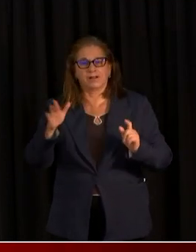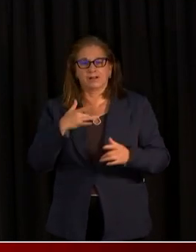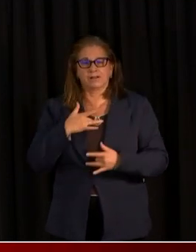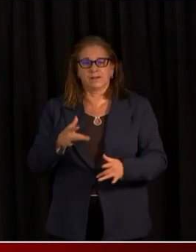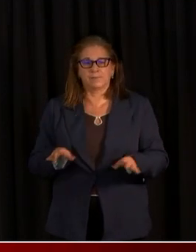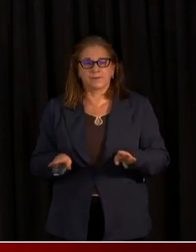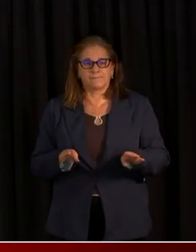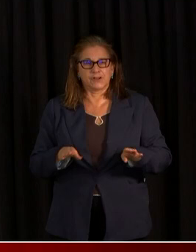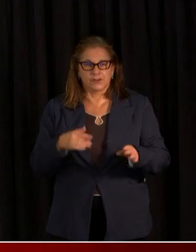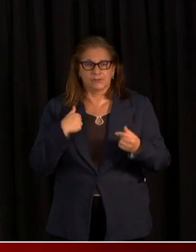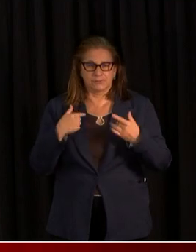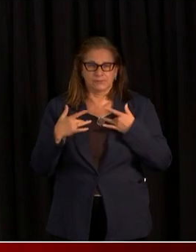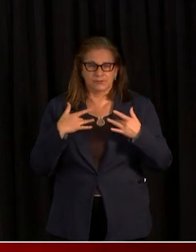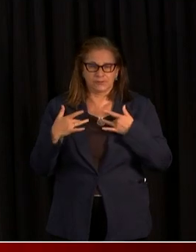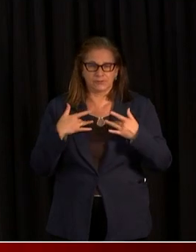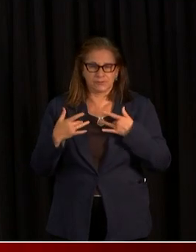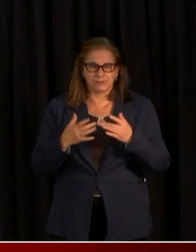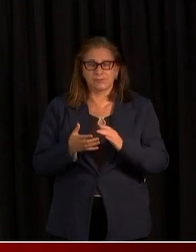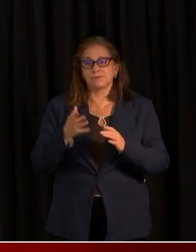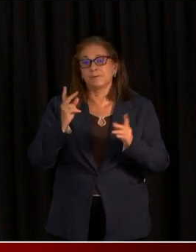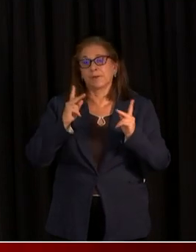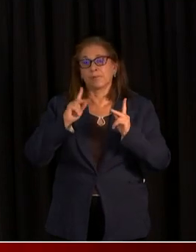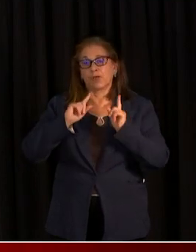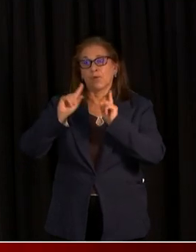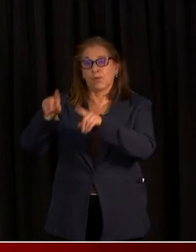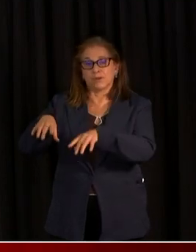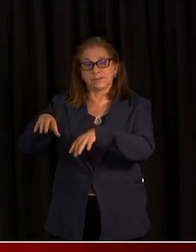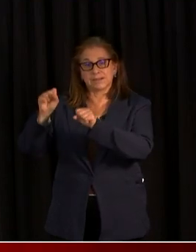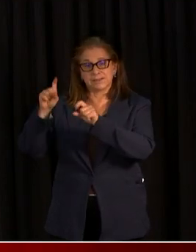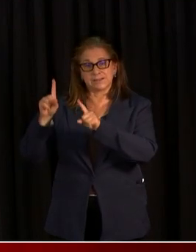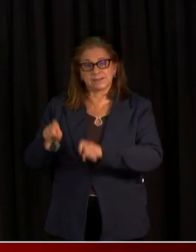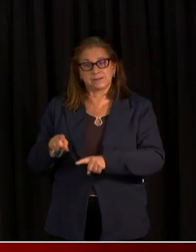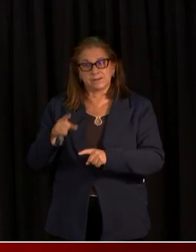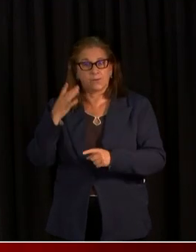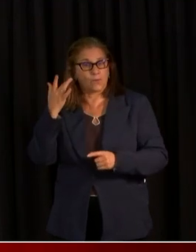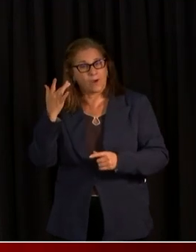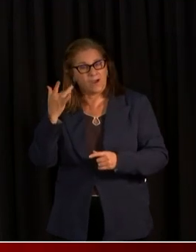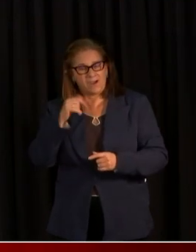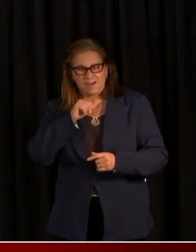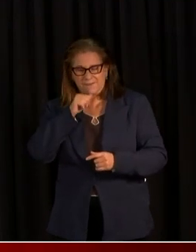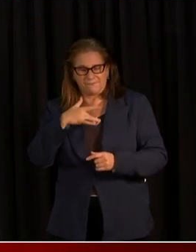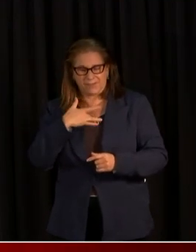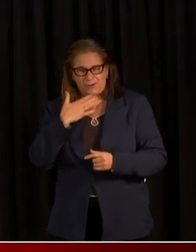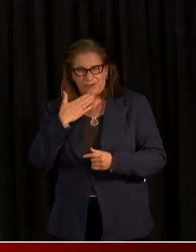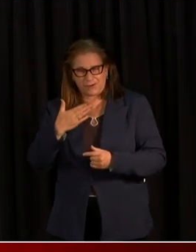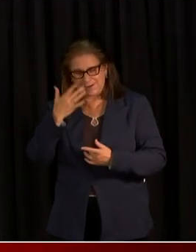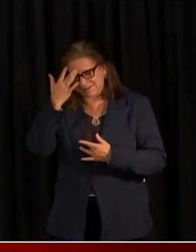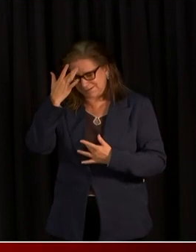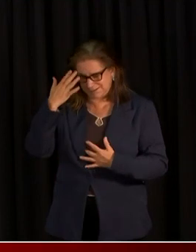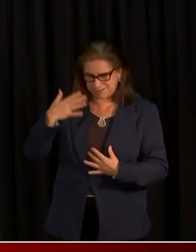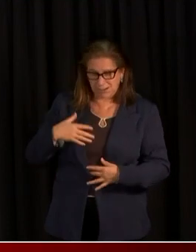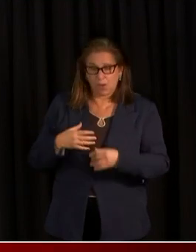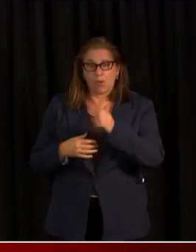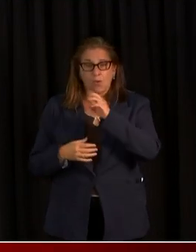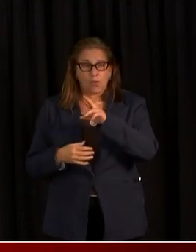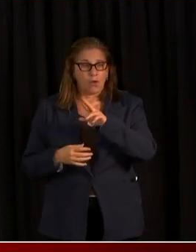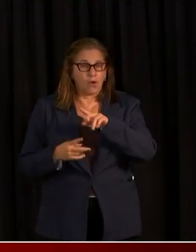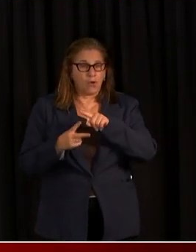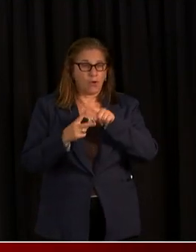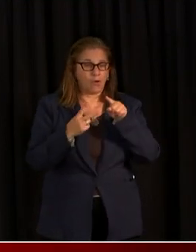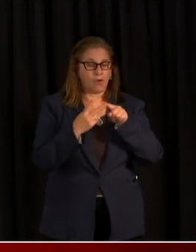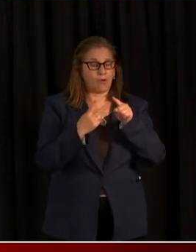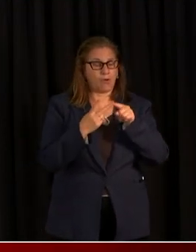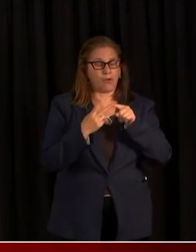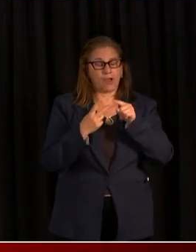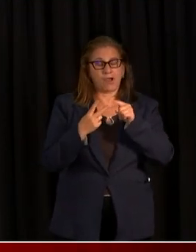they either don't feel well or because they believe they have been exposed are not staying